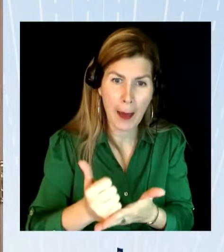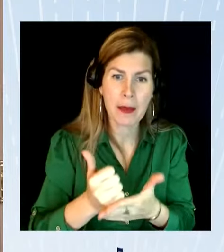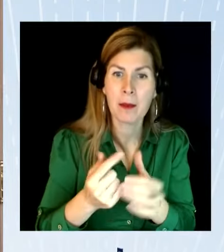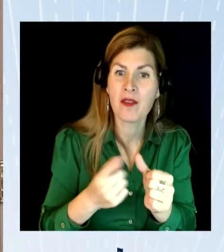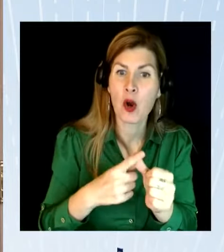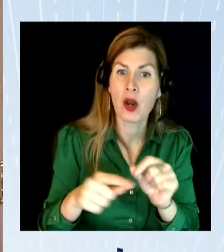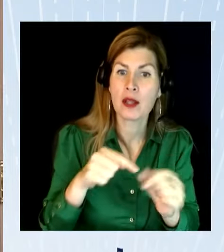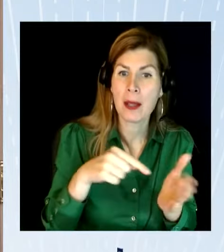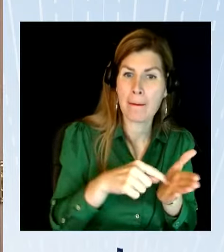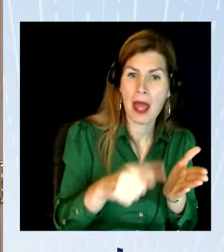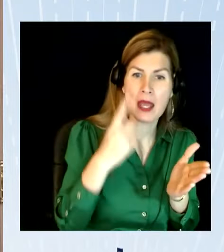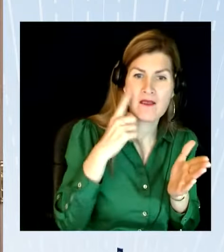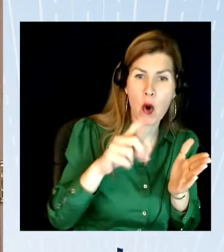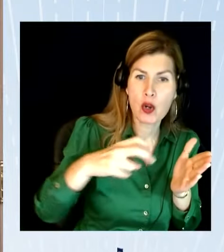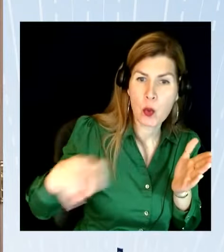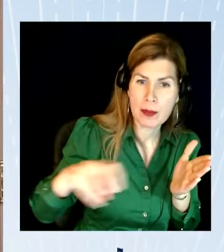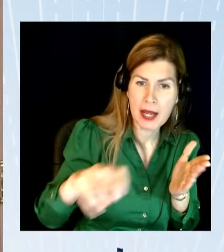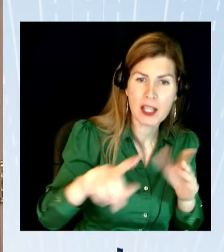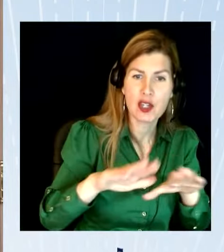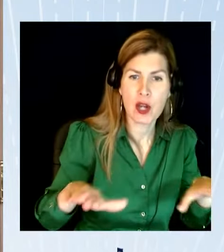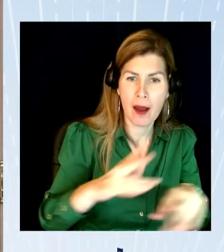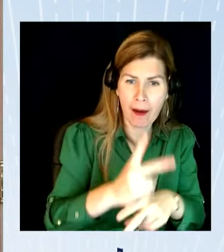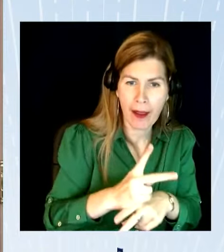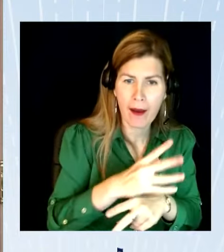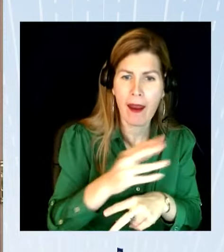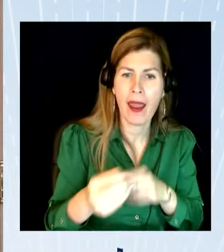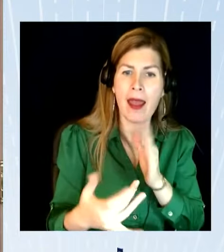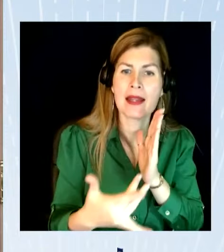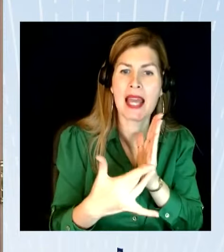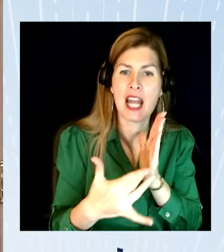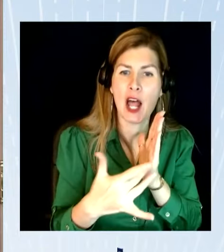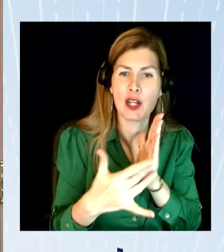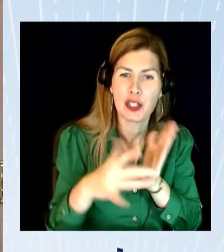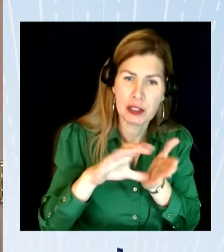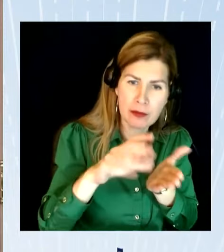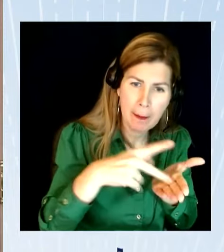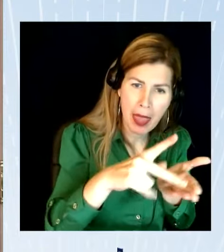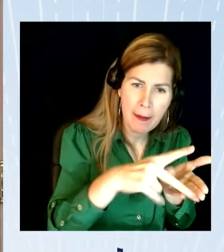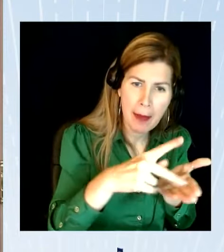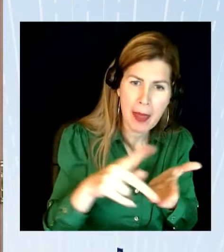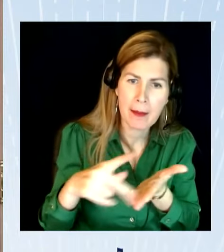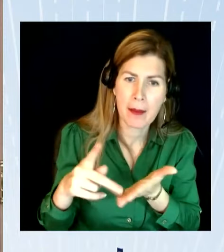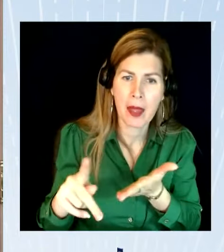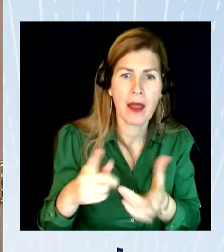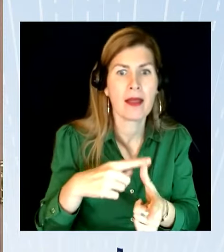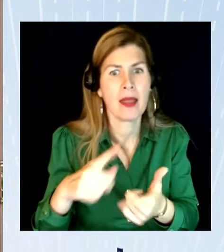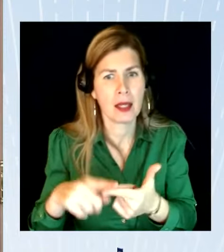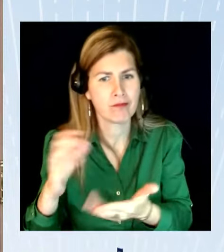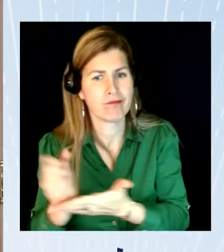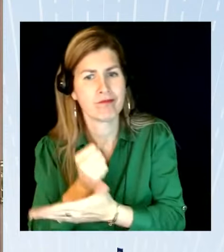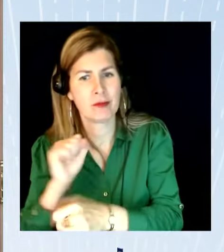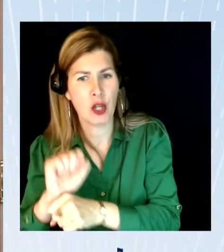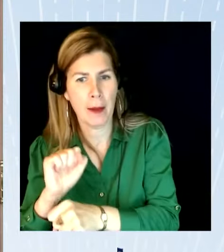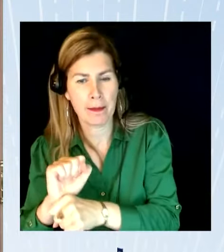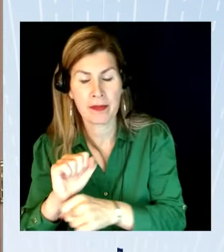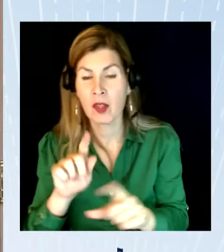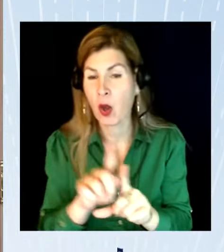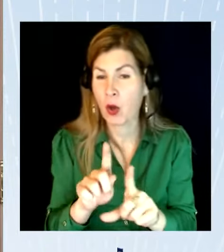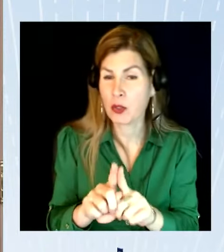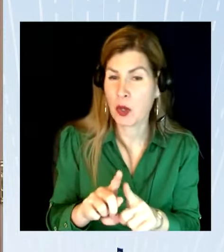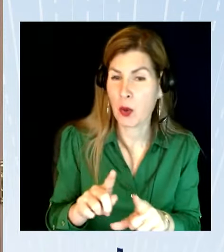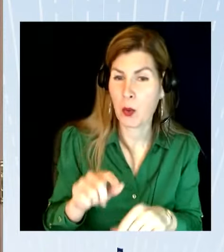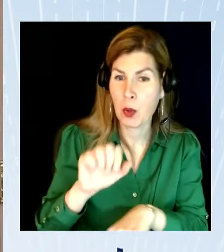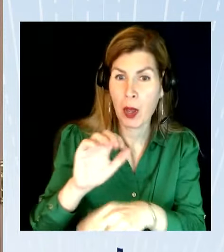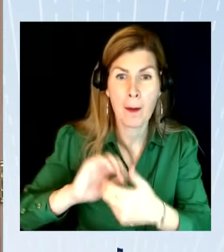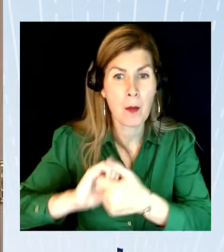their transportation, their technology needs, among other resources. We're also partnering with labor on